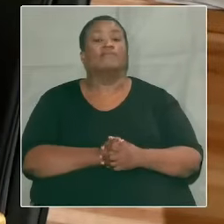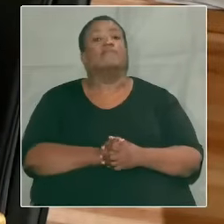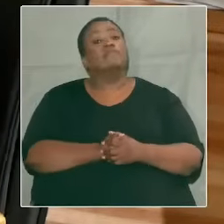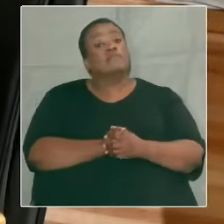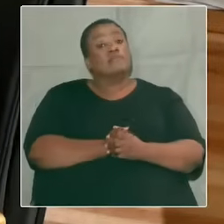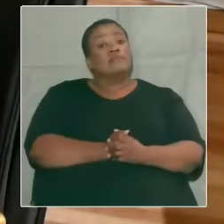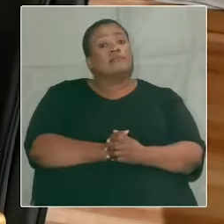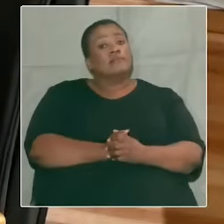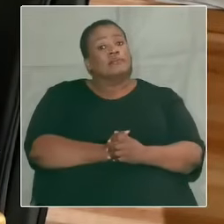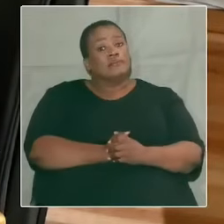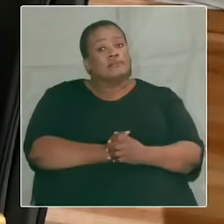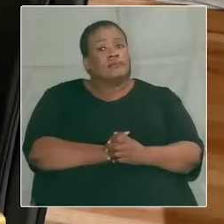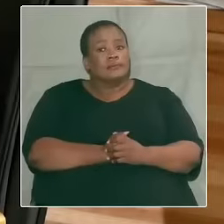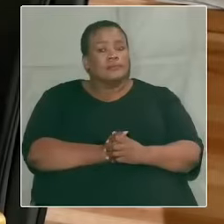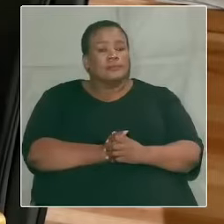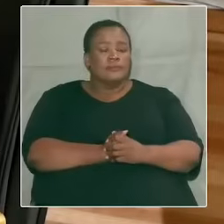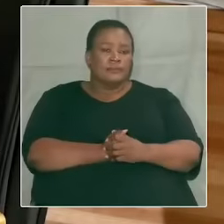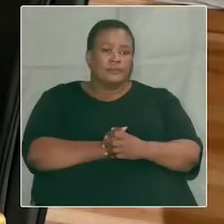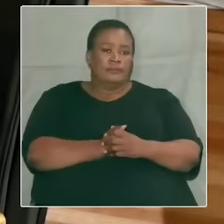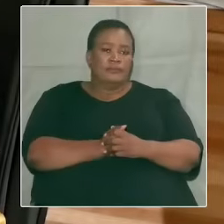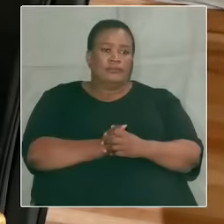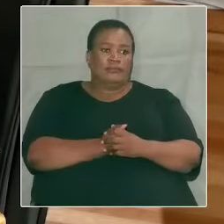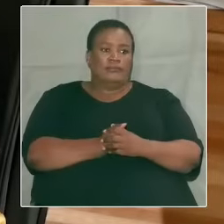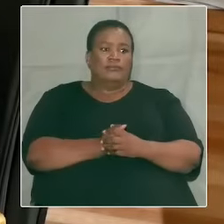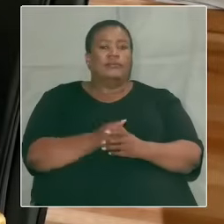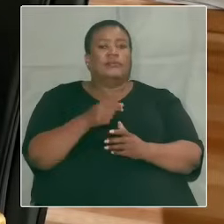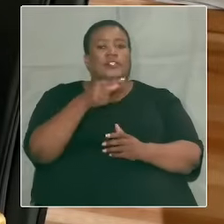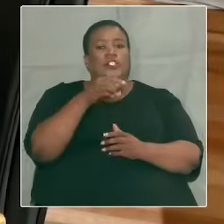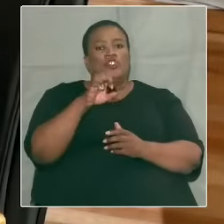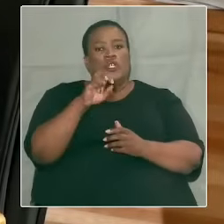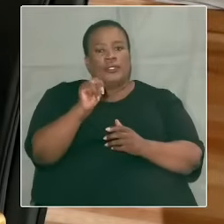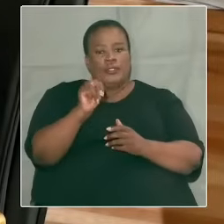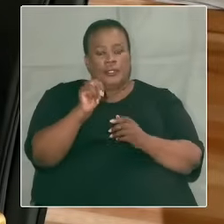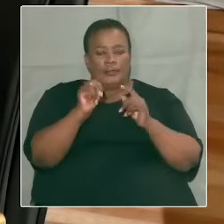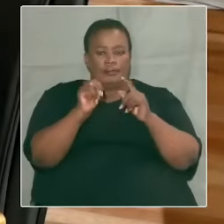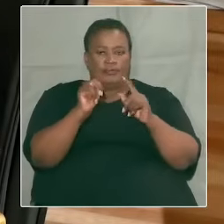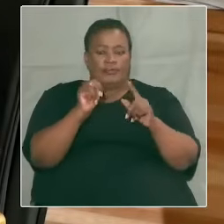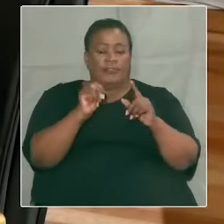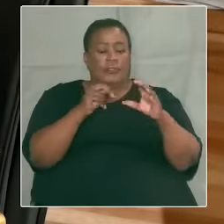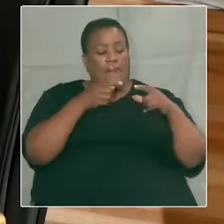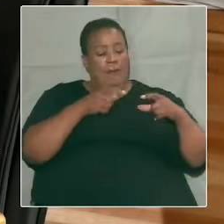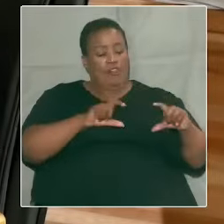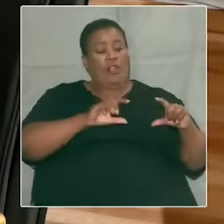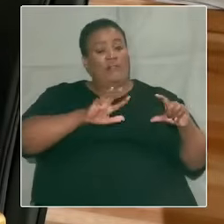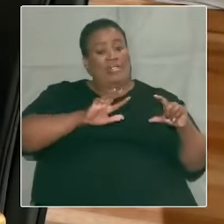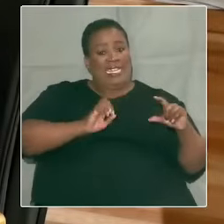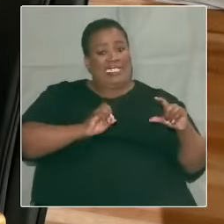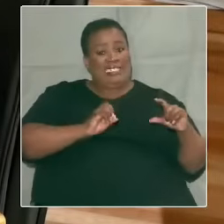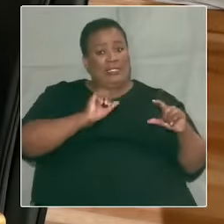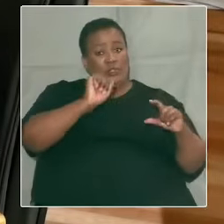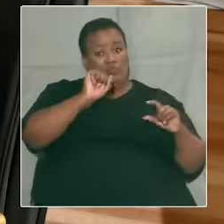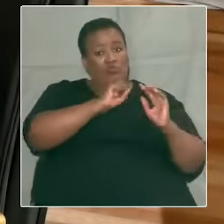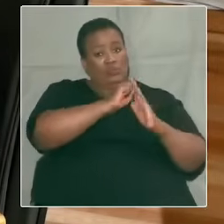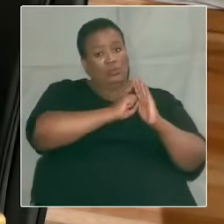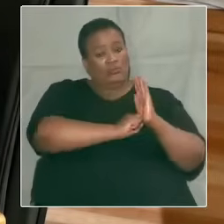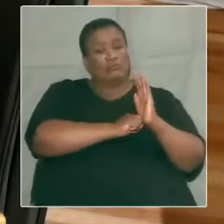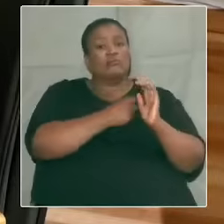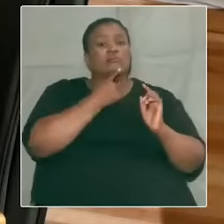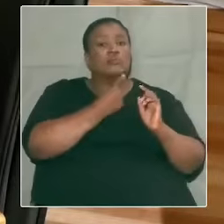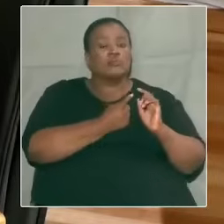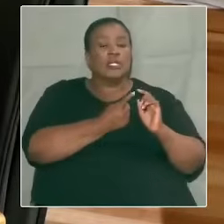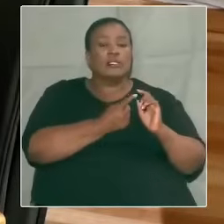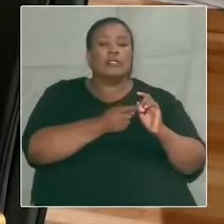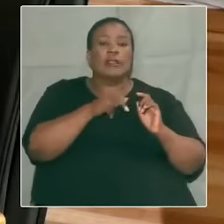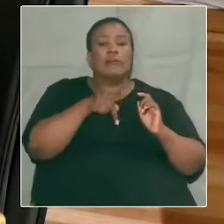General, in paragraph 90 of your statement, the last sentence, you say the